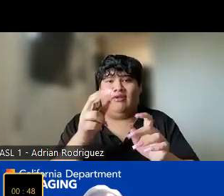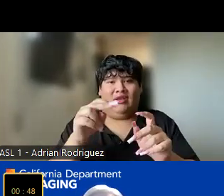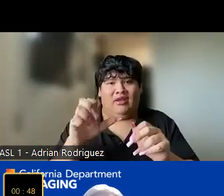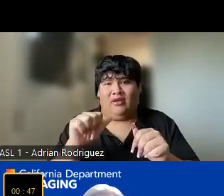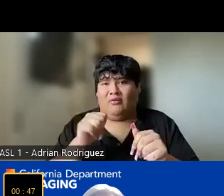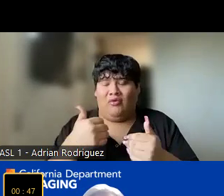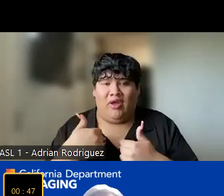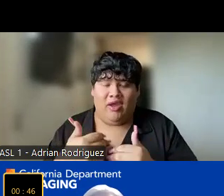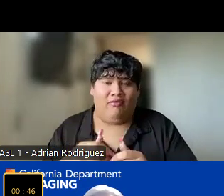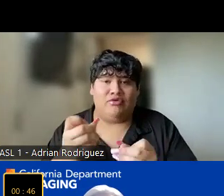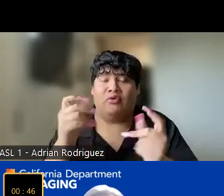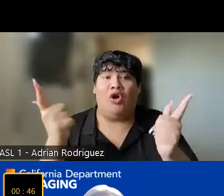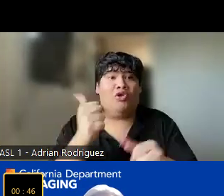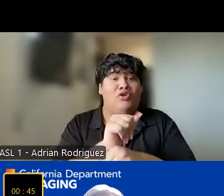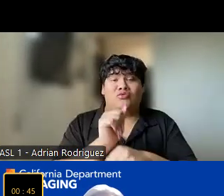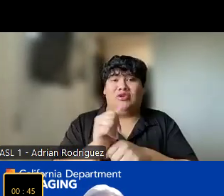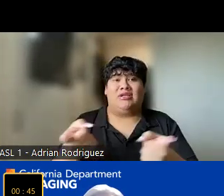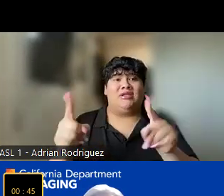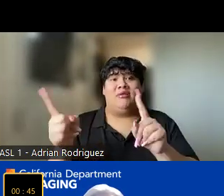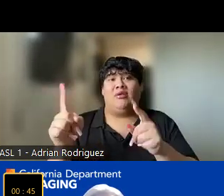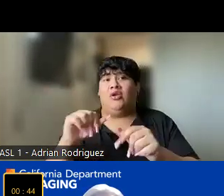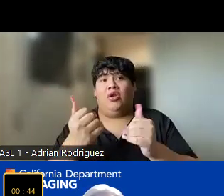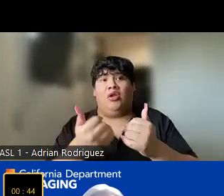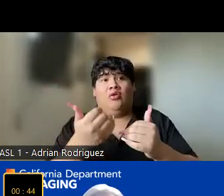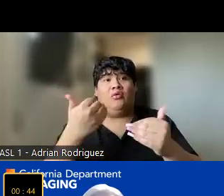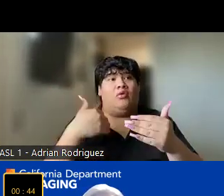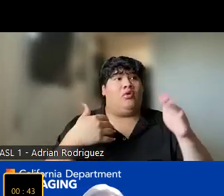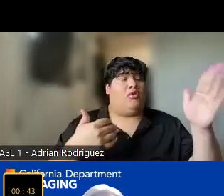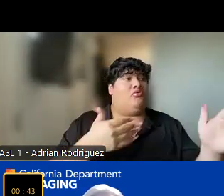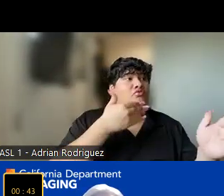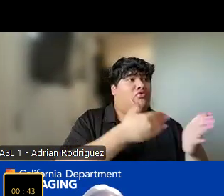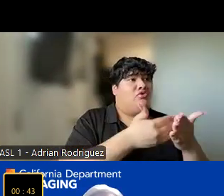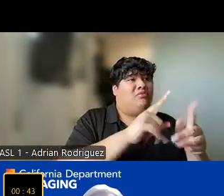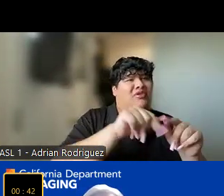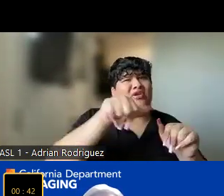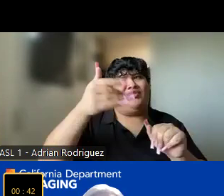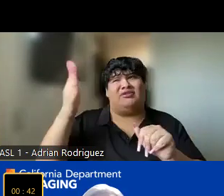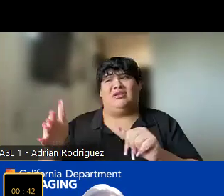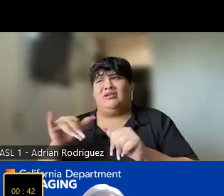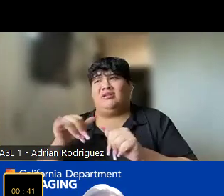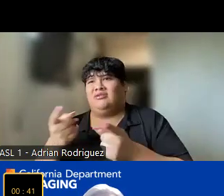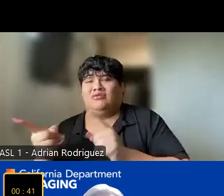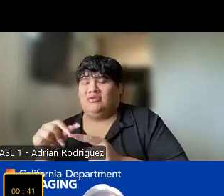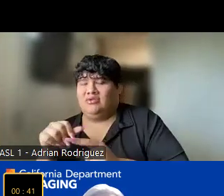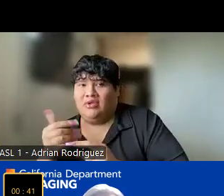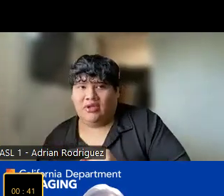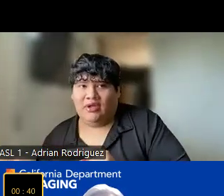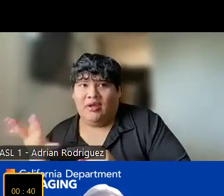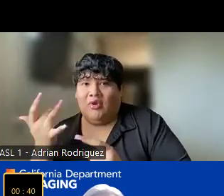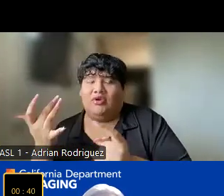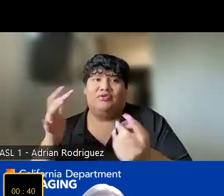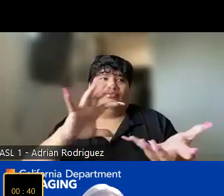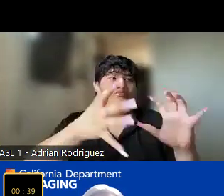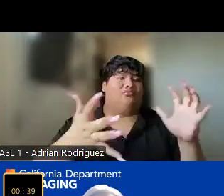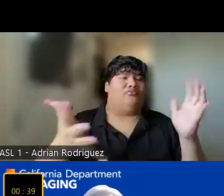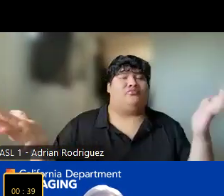holes. And so all this work that's happening on one side is going to be undermined on the other side of the house in the behavioral health space because it will spiral everything,